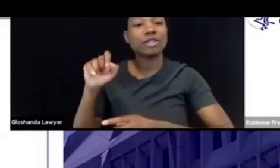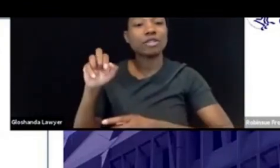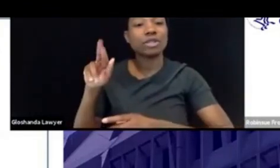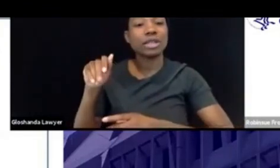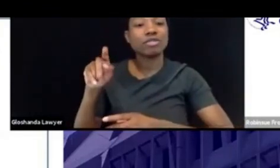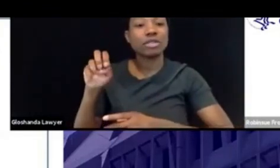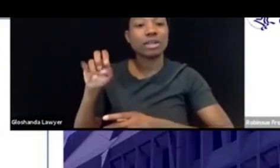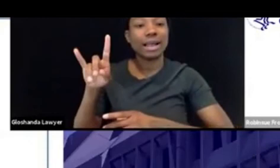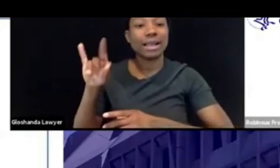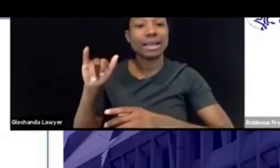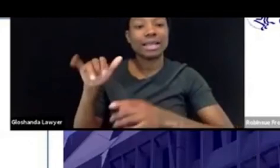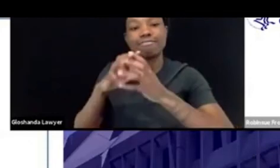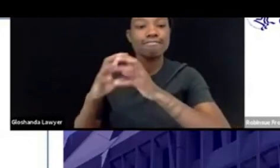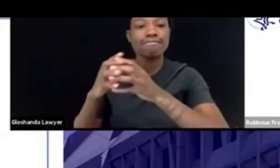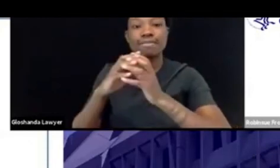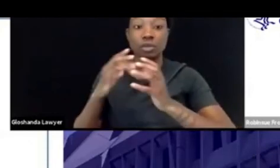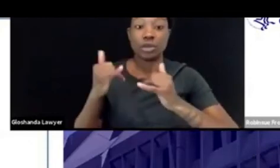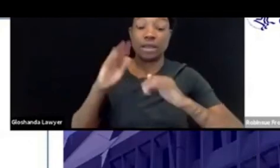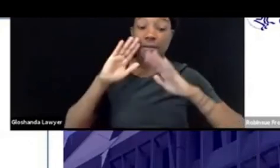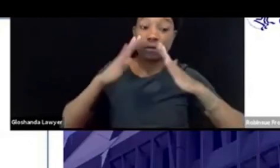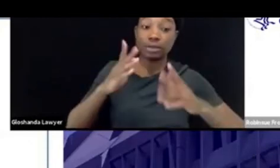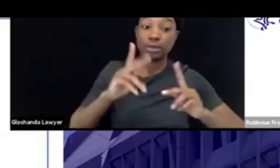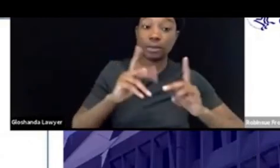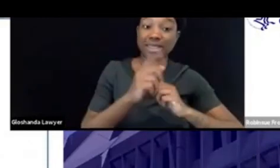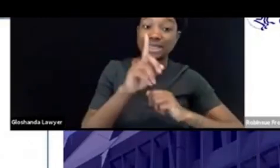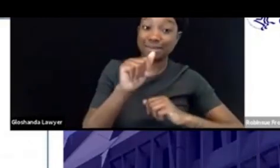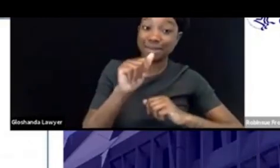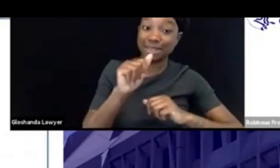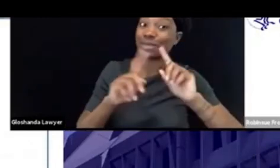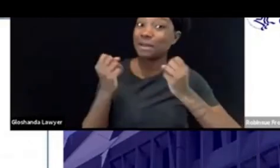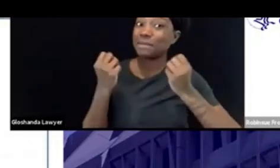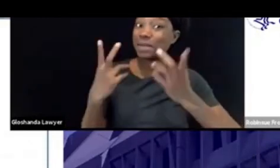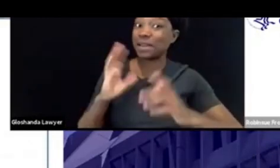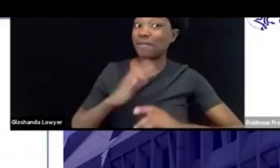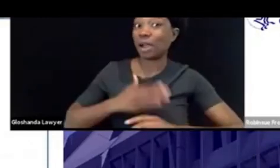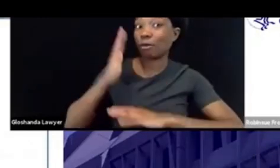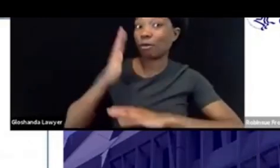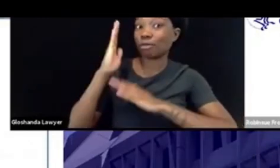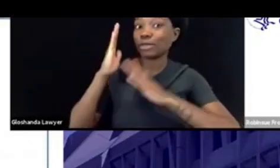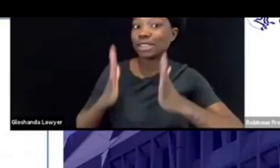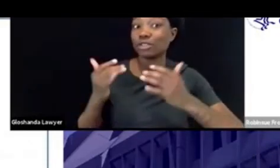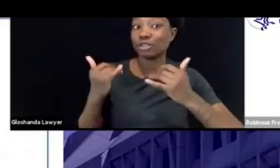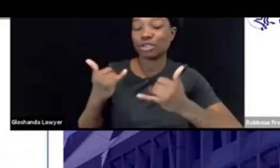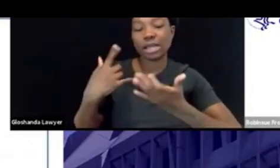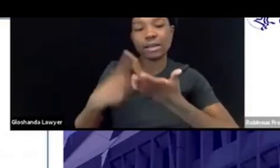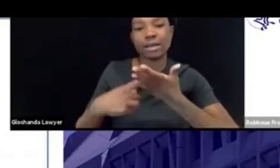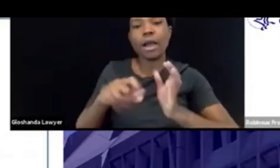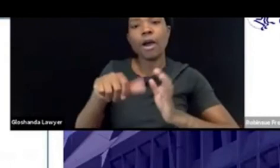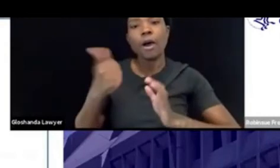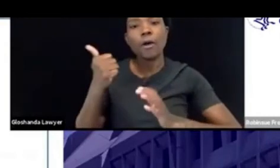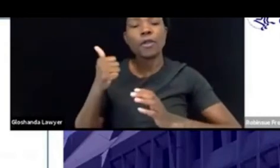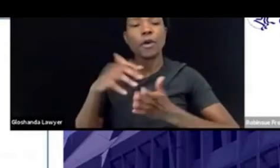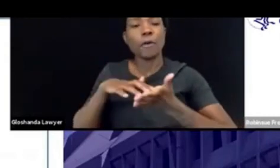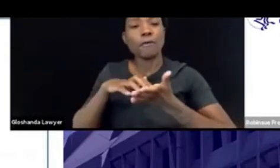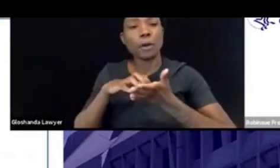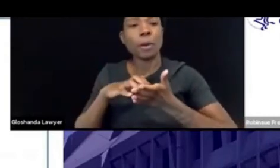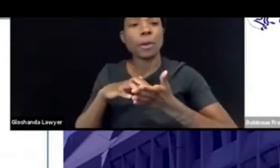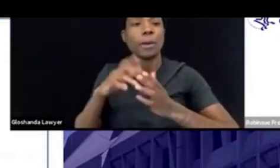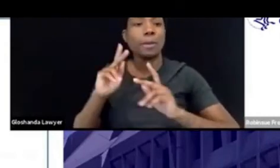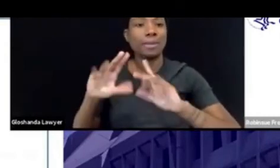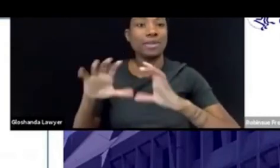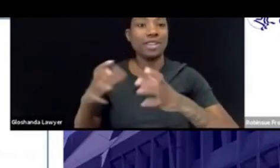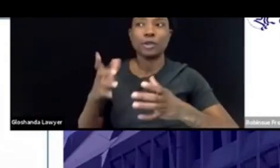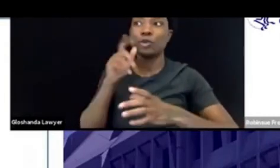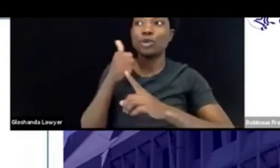number of the speakers also brought up other vulnerable populations that are also protected by civil